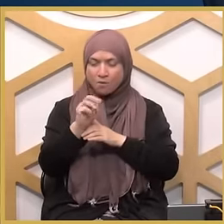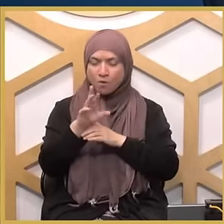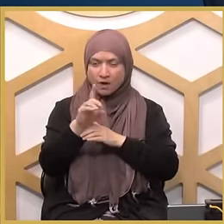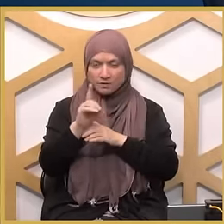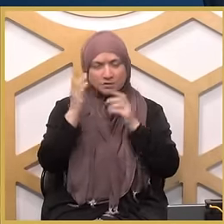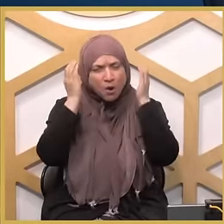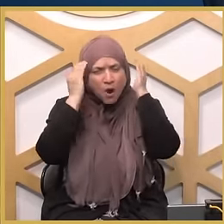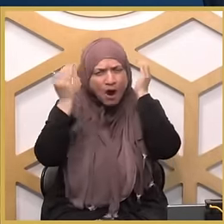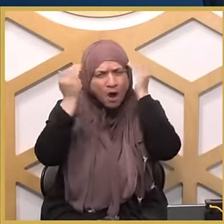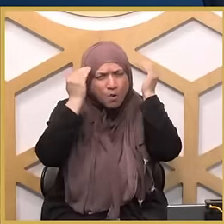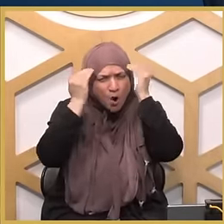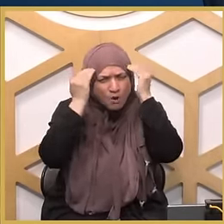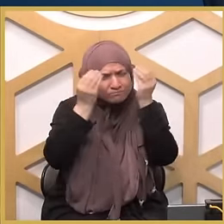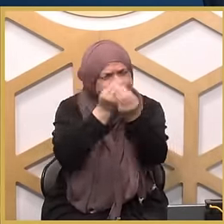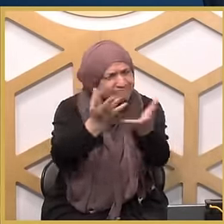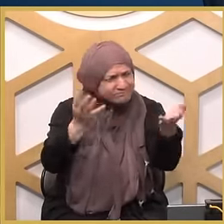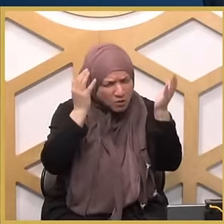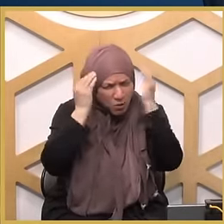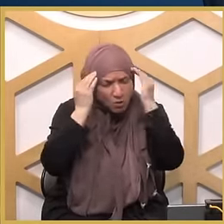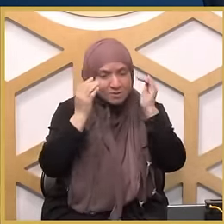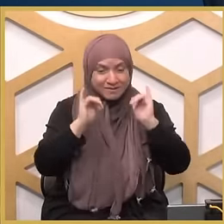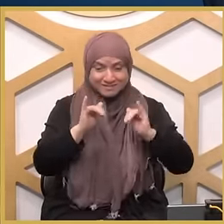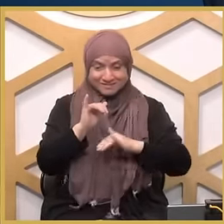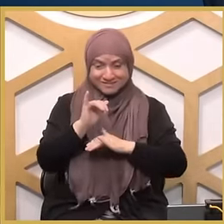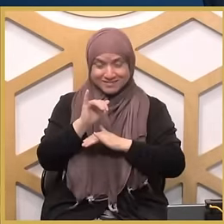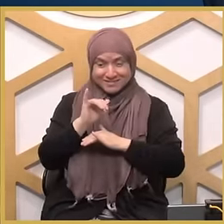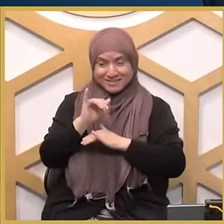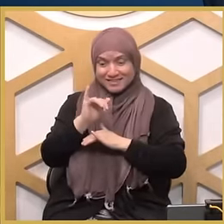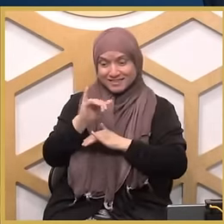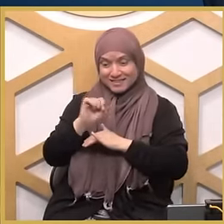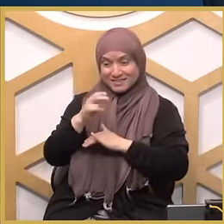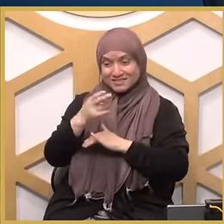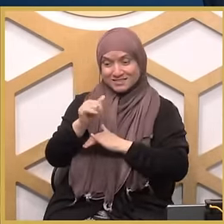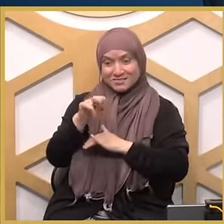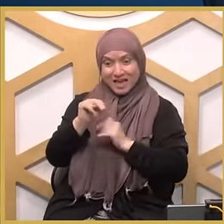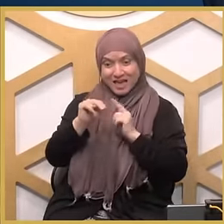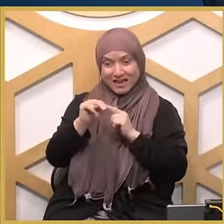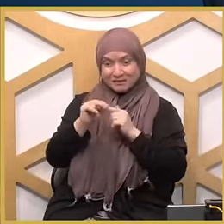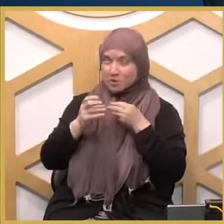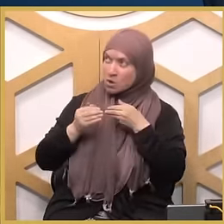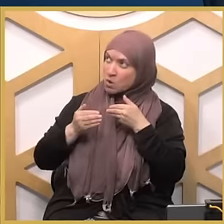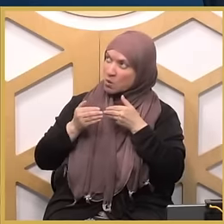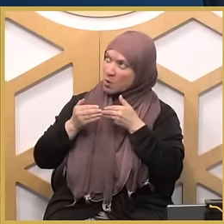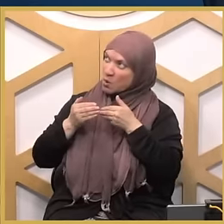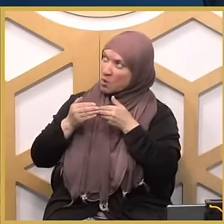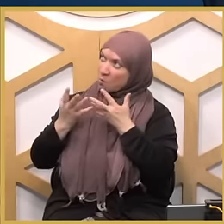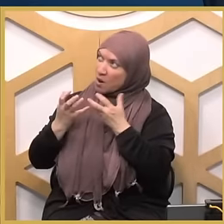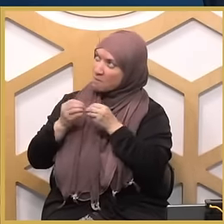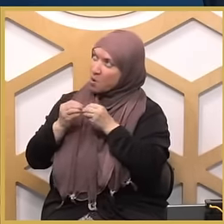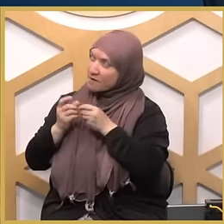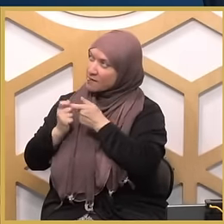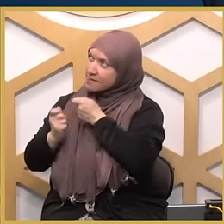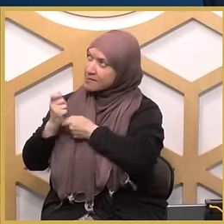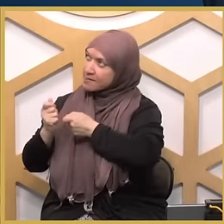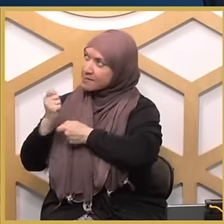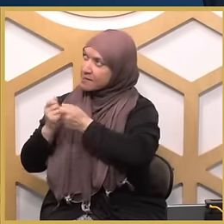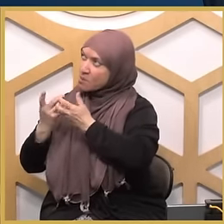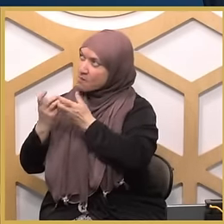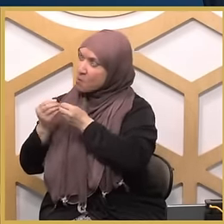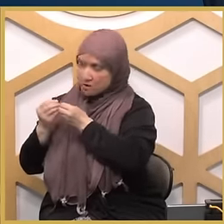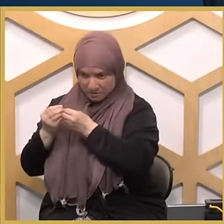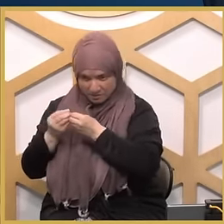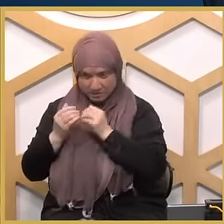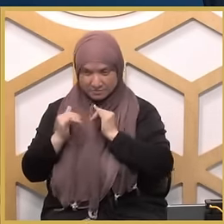subhanAllah. Al-ma'asi sababu nisyanullahi li'abdih. Sins can cause that Allah subhanahu wa ta'ala